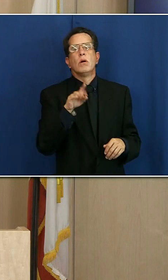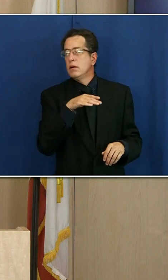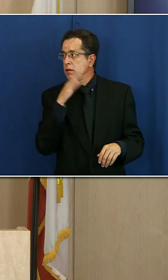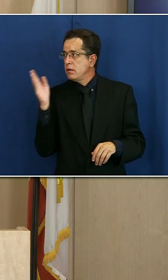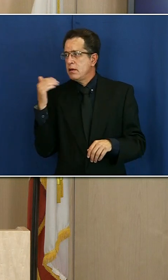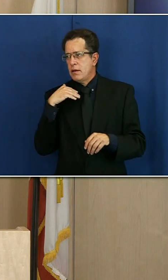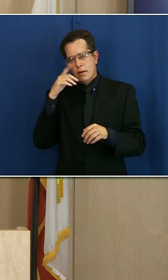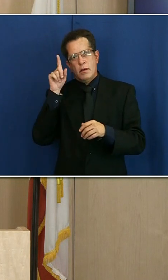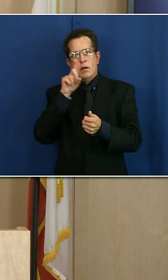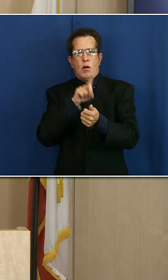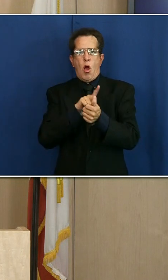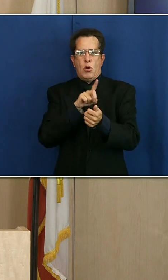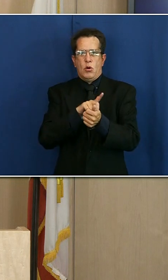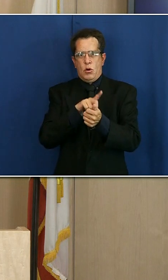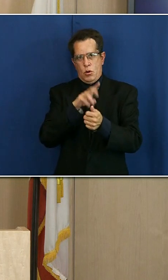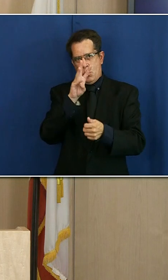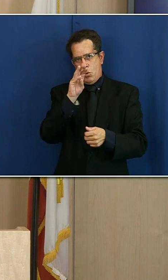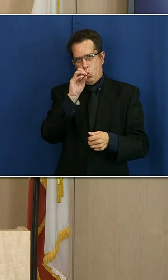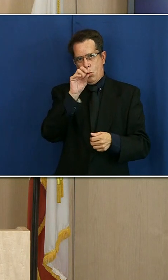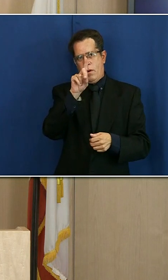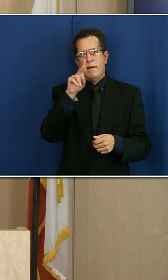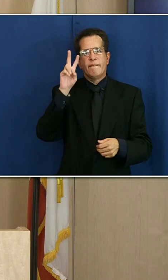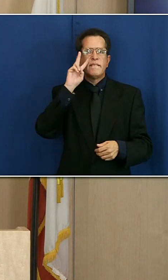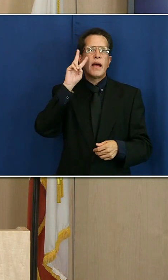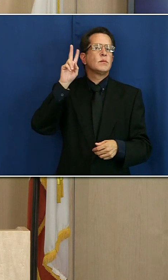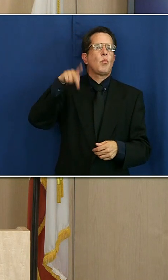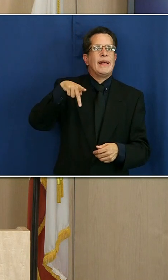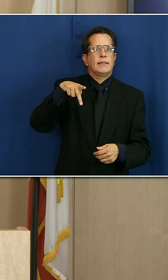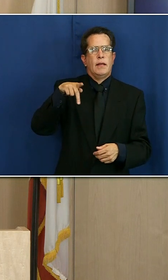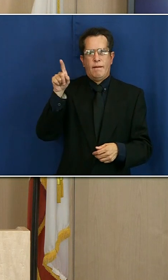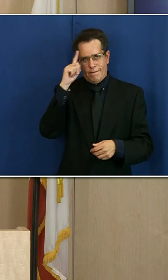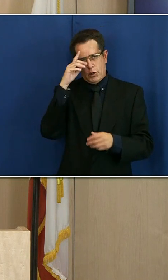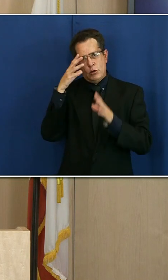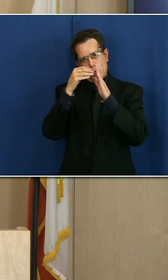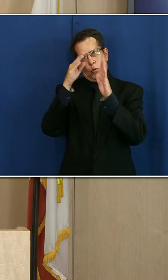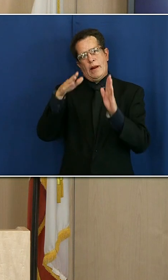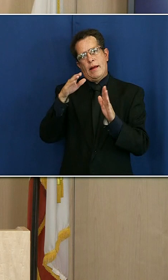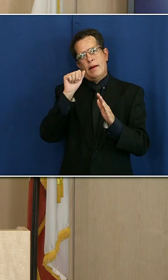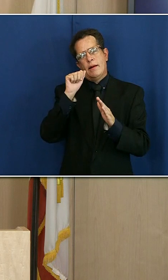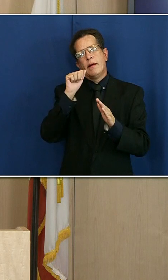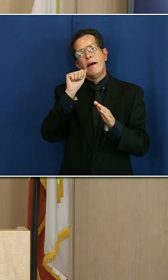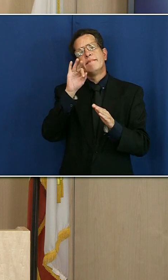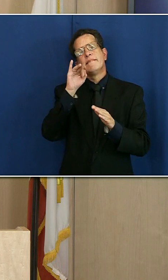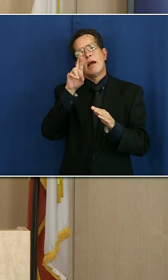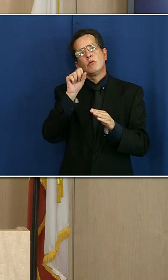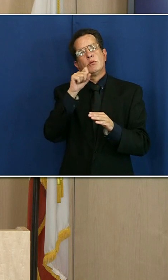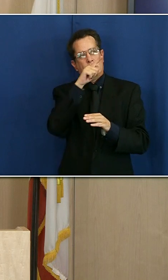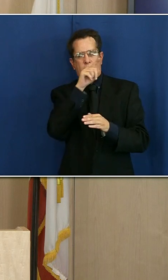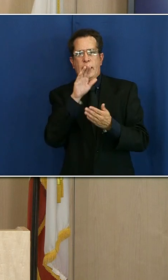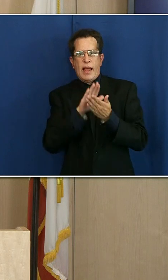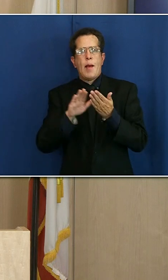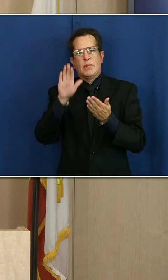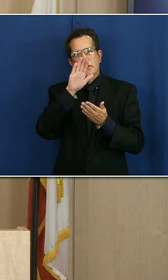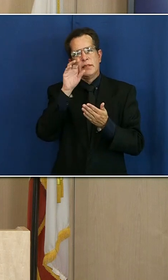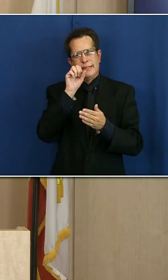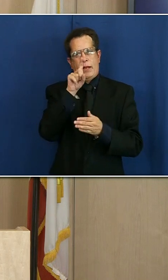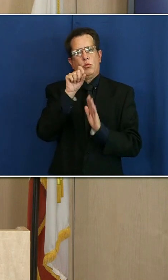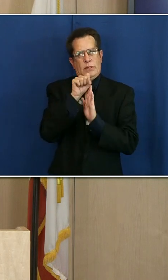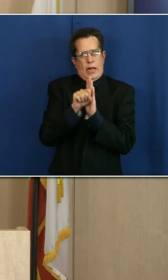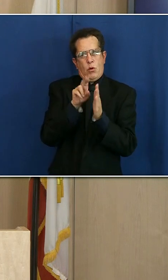Wood is going to come up and respond to that. He's the Vice President for Student Affairs and Campus Diversity at San Diego State